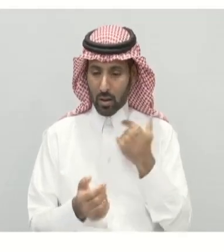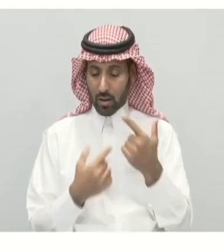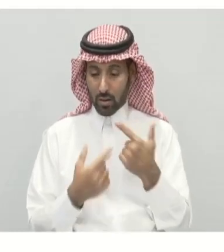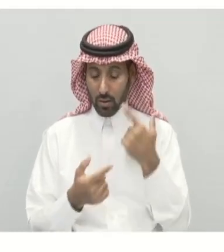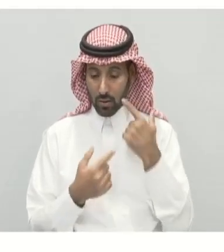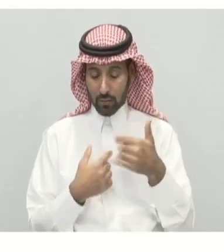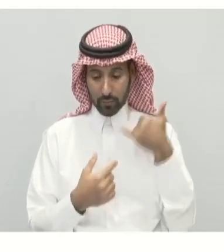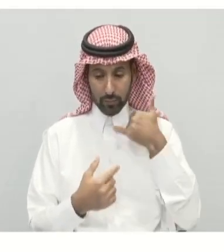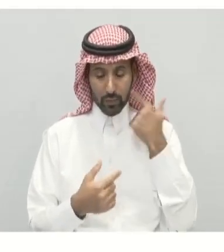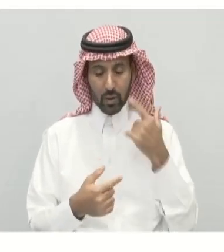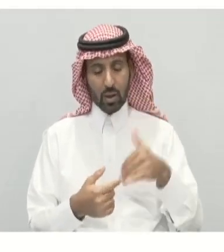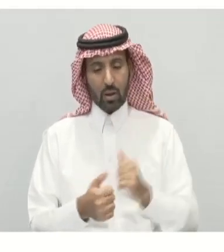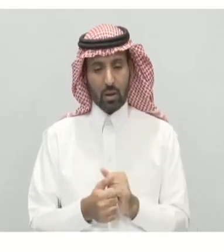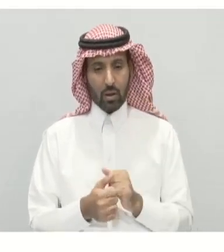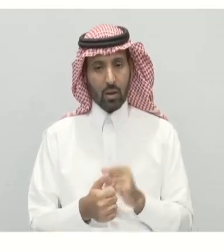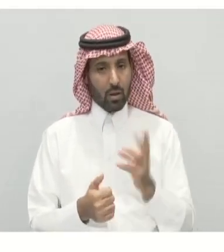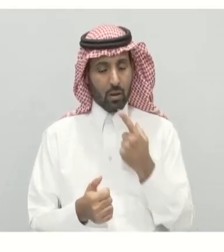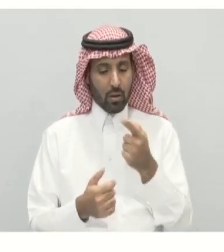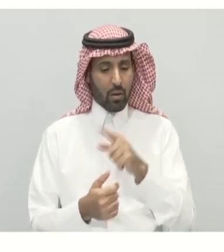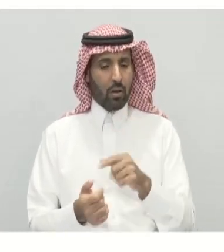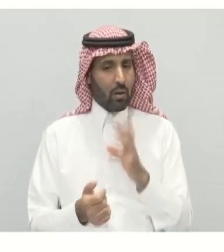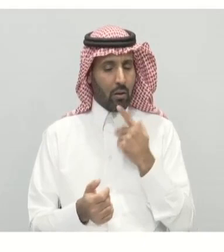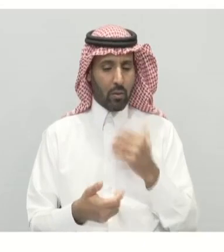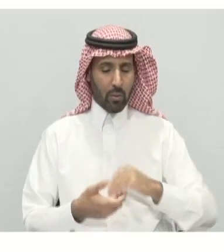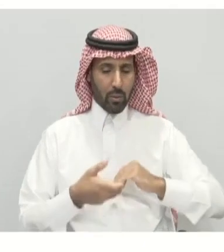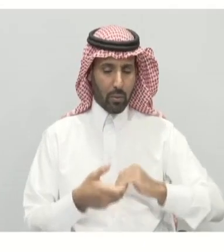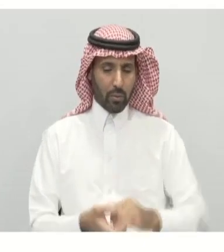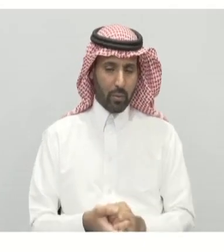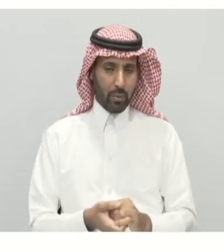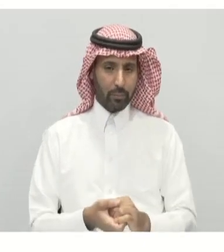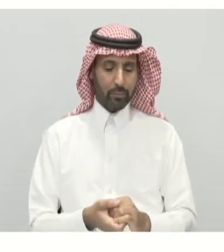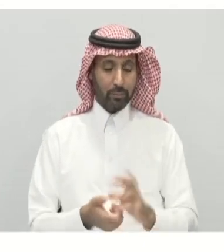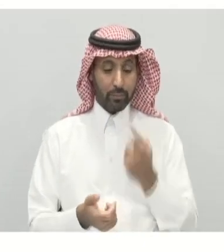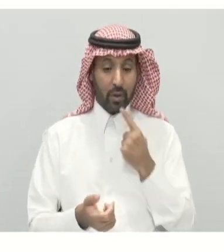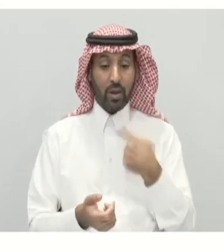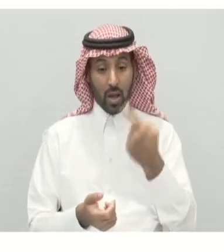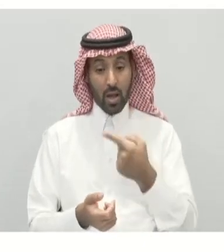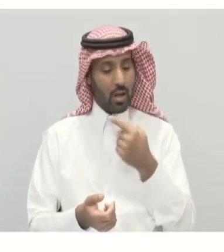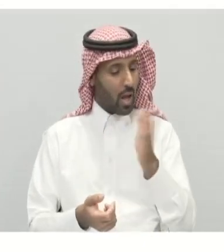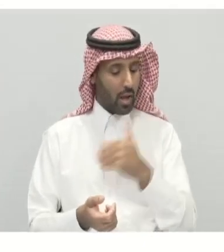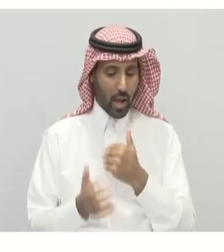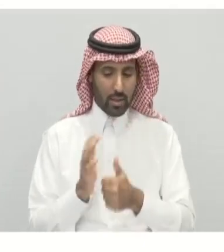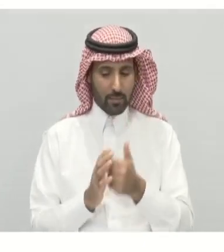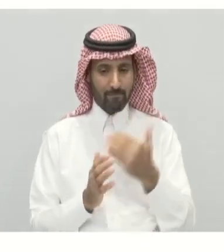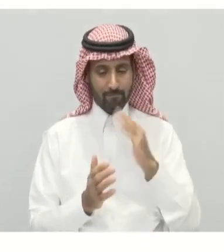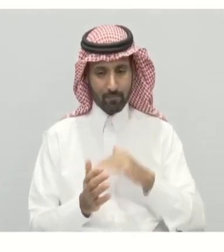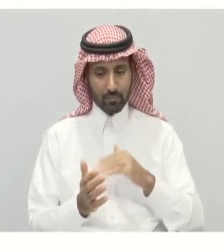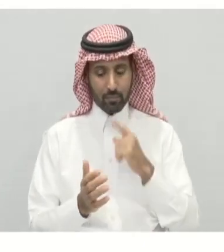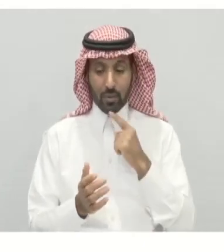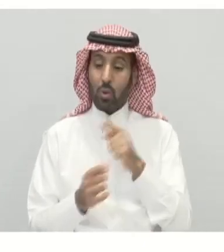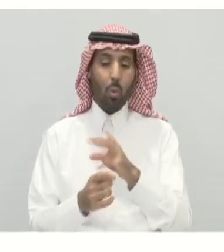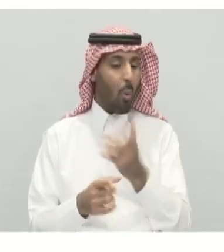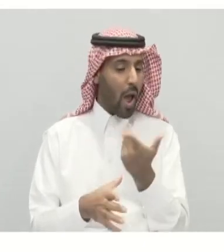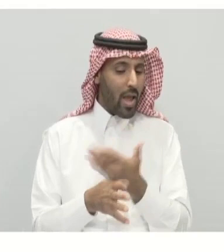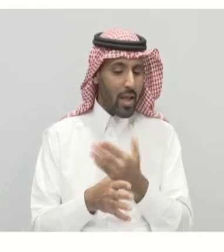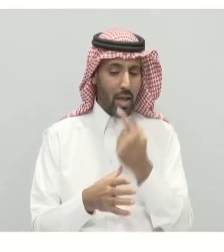constantly calling me on my cell phone to ask for help. If I say I can't speak, they want to know